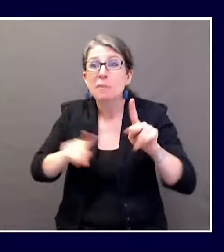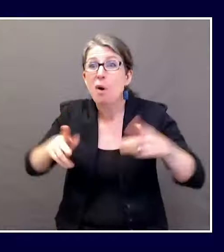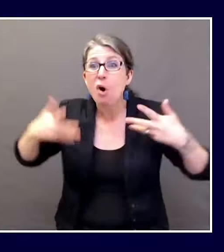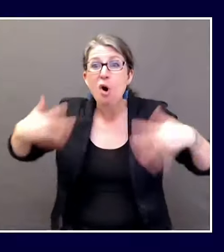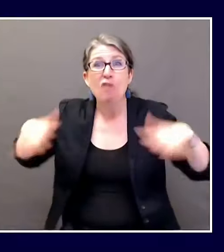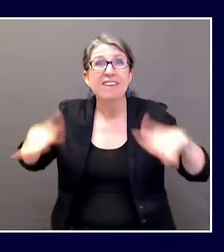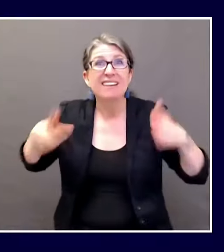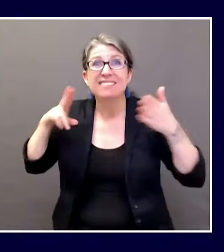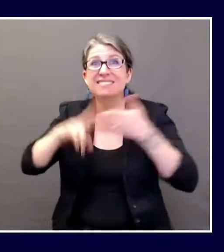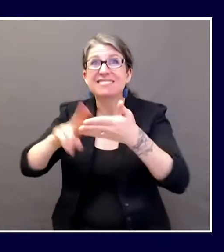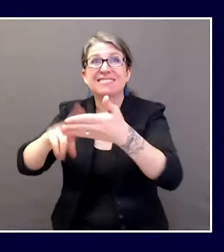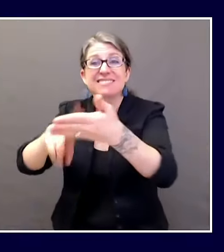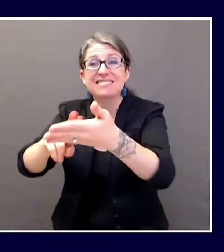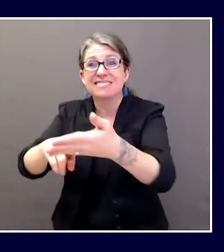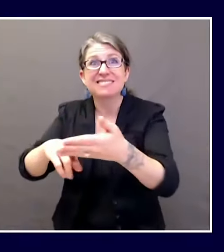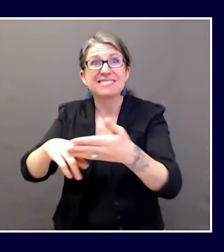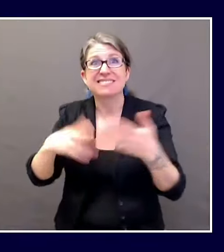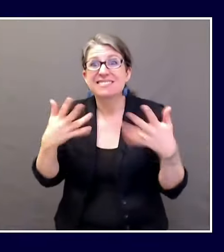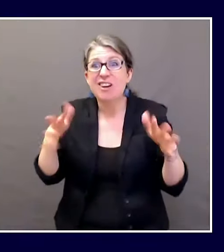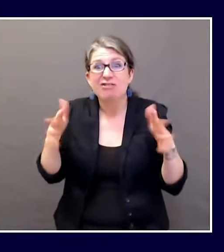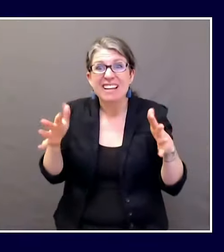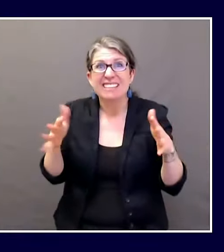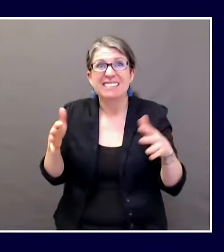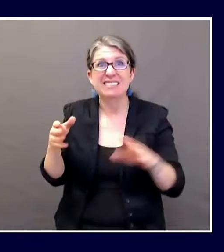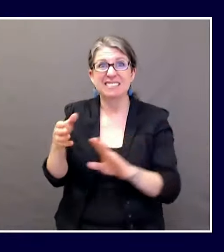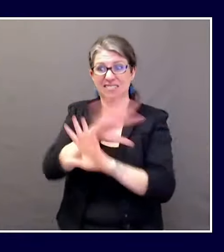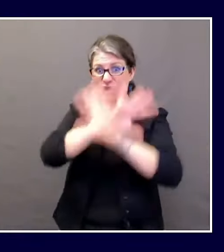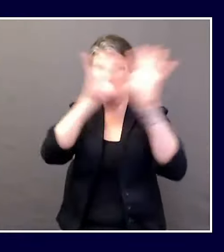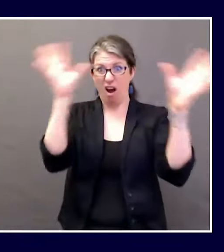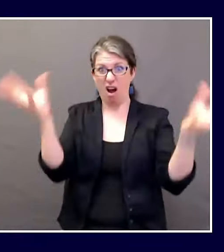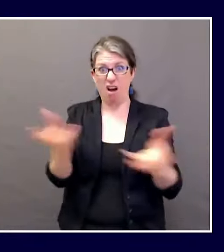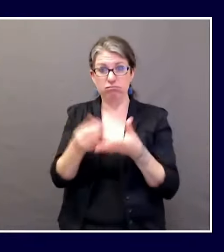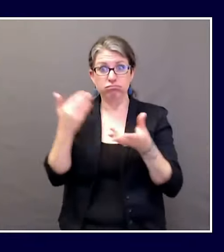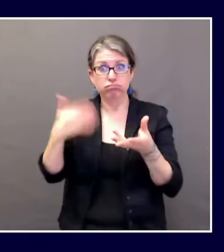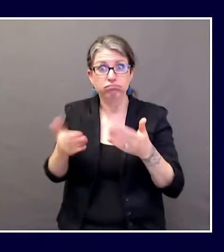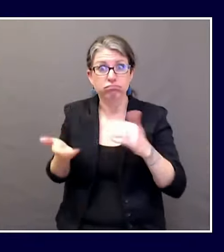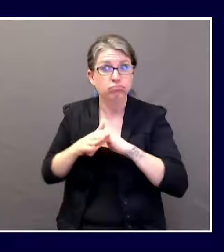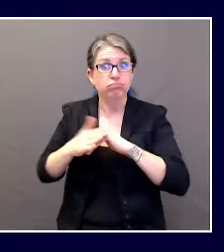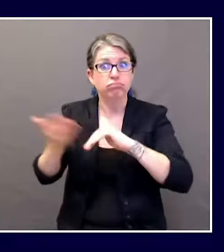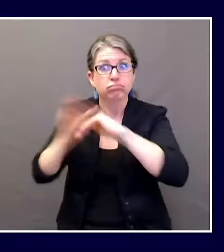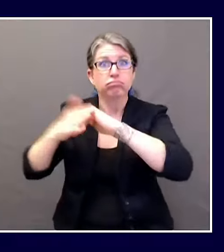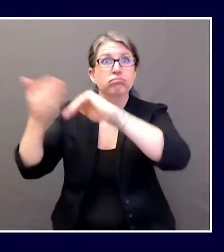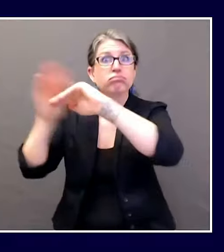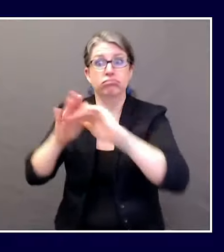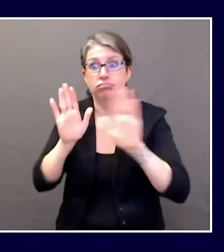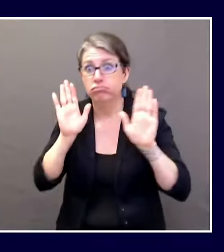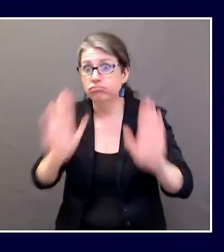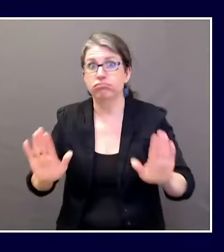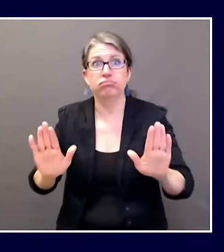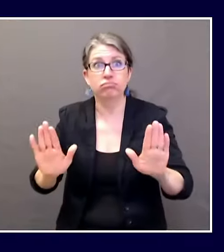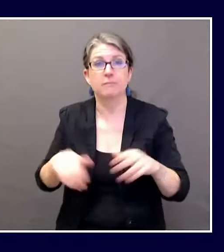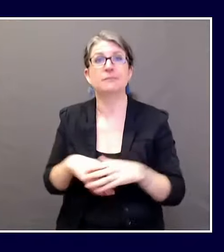this pre-registration entails, who it's for, and what it actually leads to.